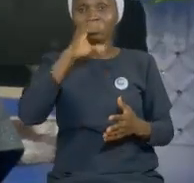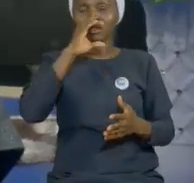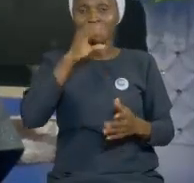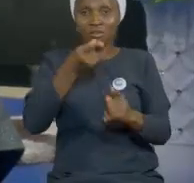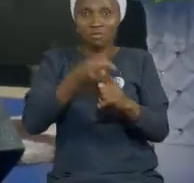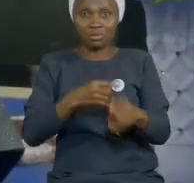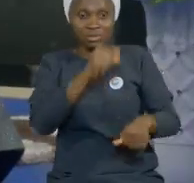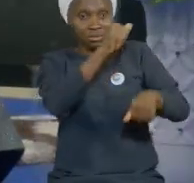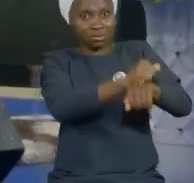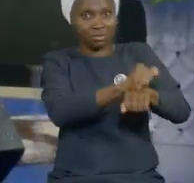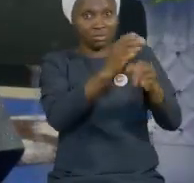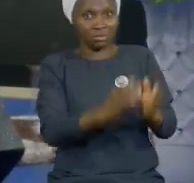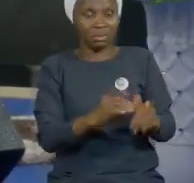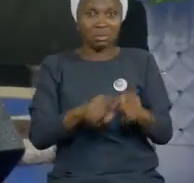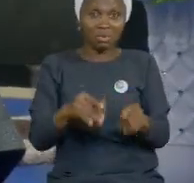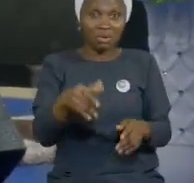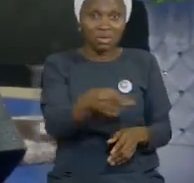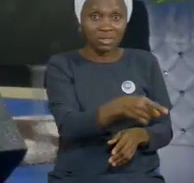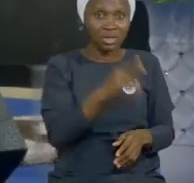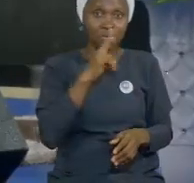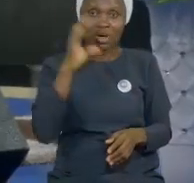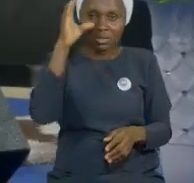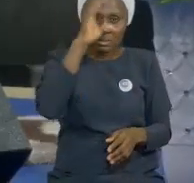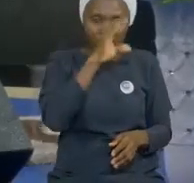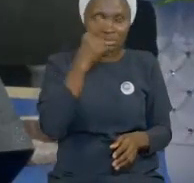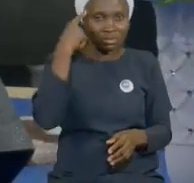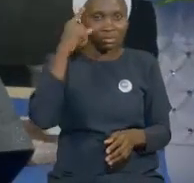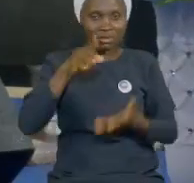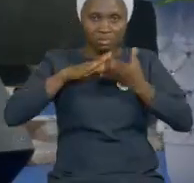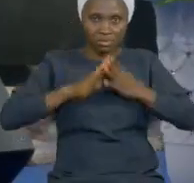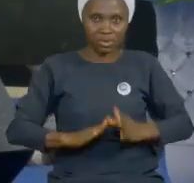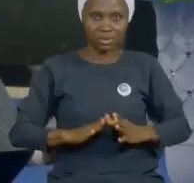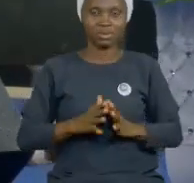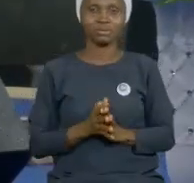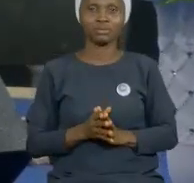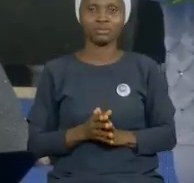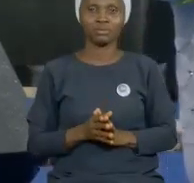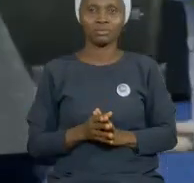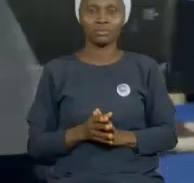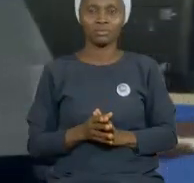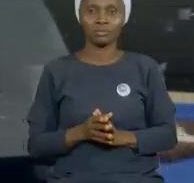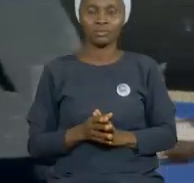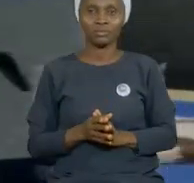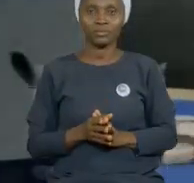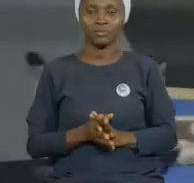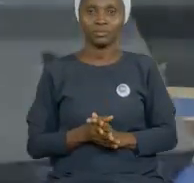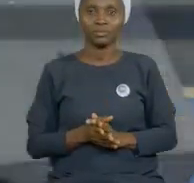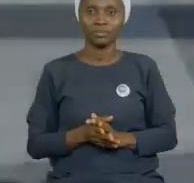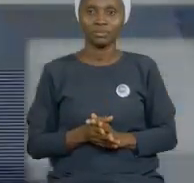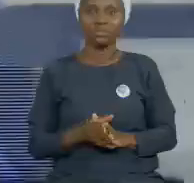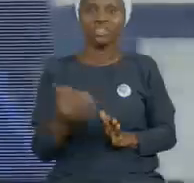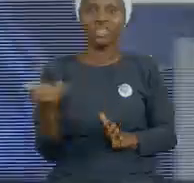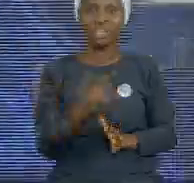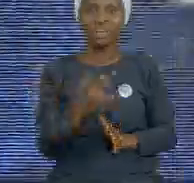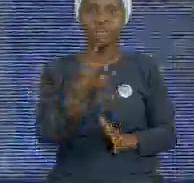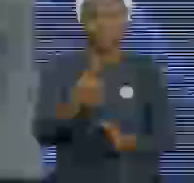were looking for peace. Everywhere they went,